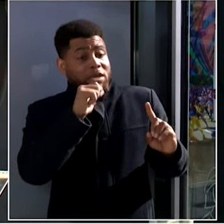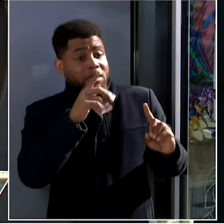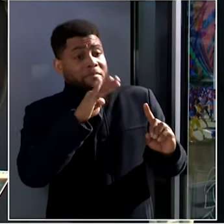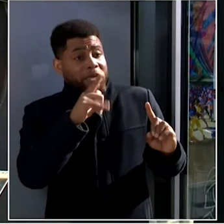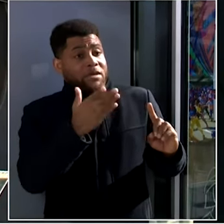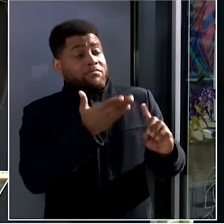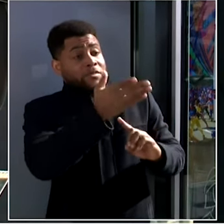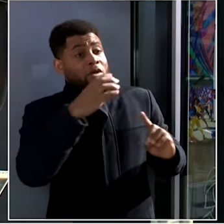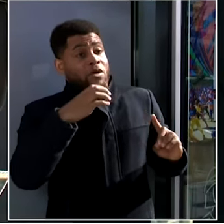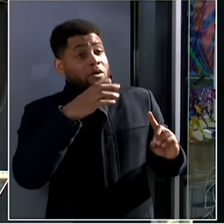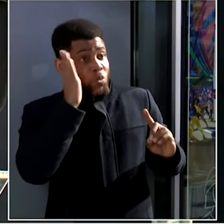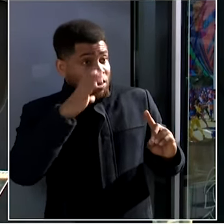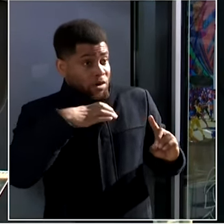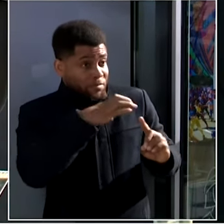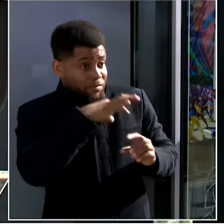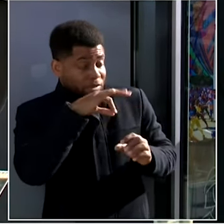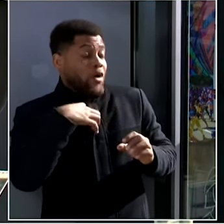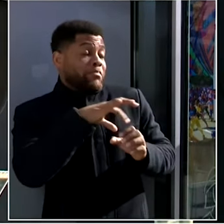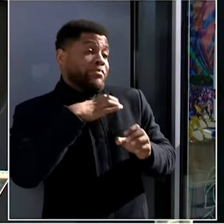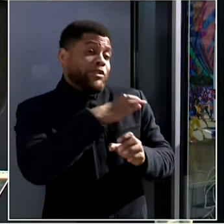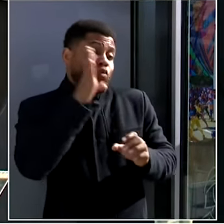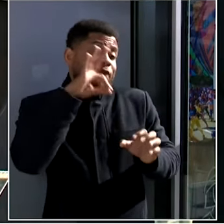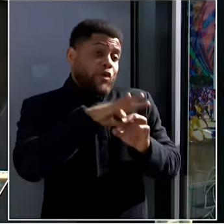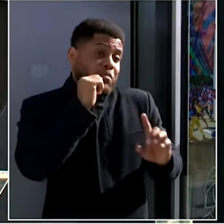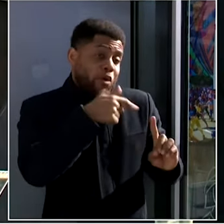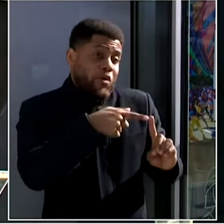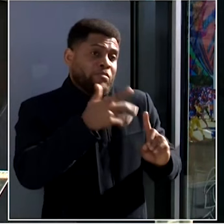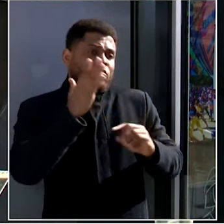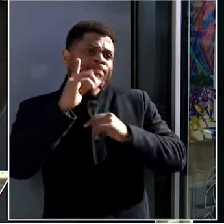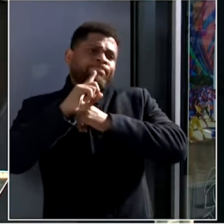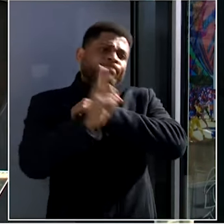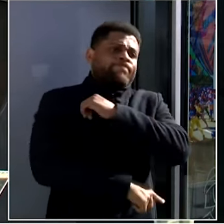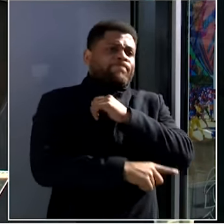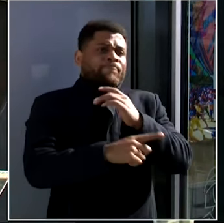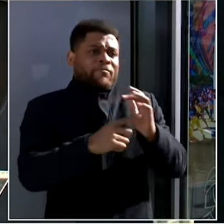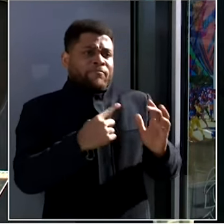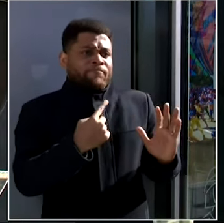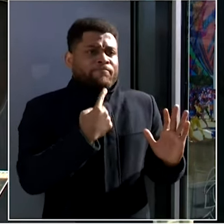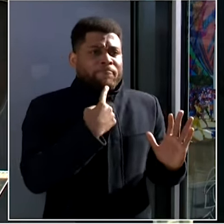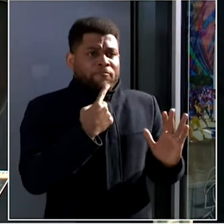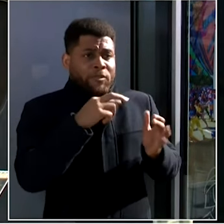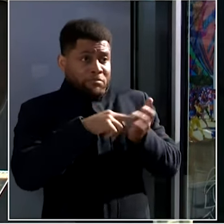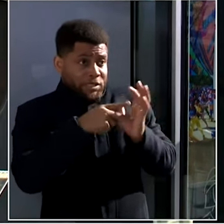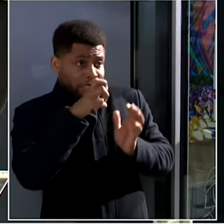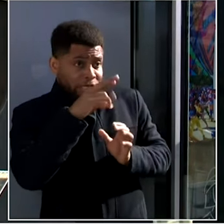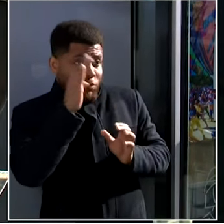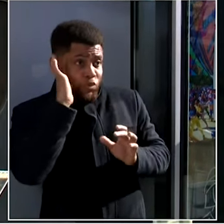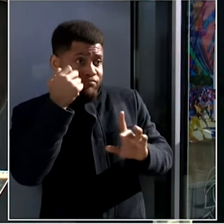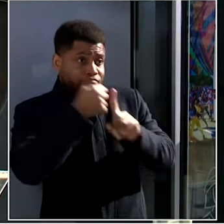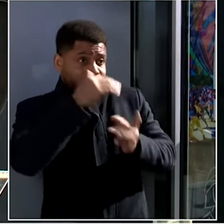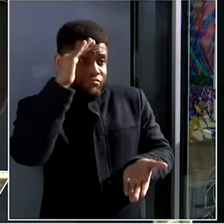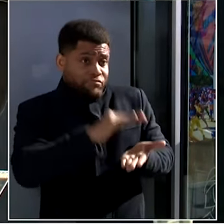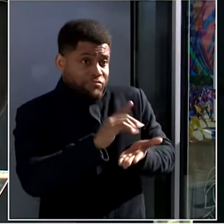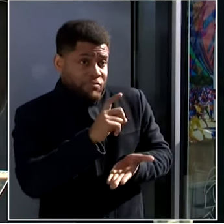severe penalties and longer sentencing will actually prevent crime when it's being committed by youth who don't